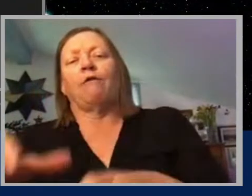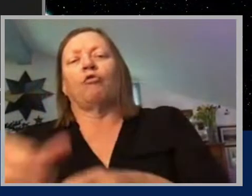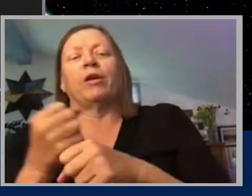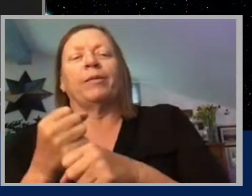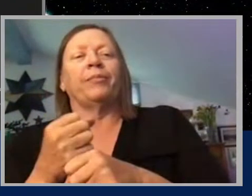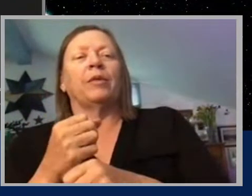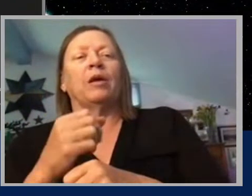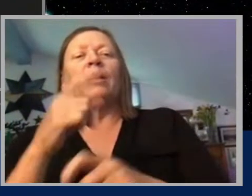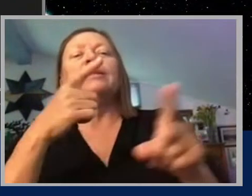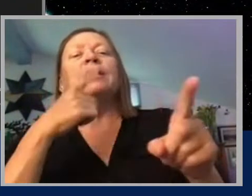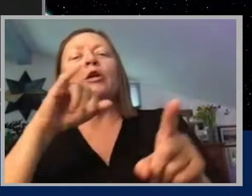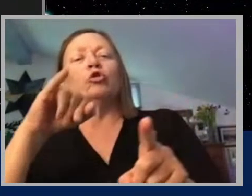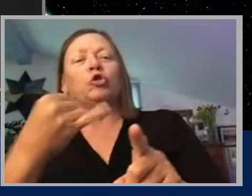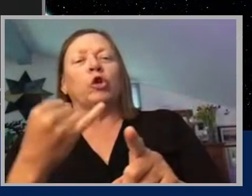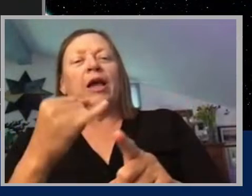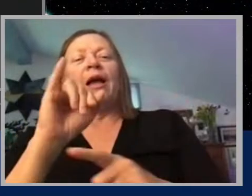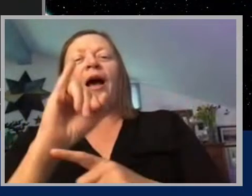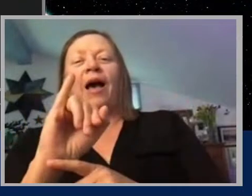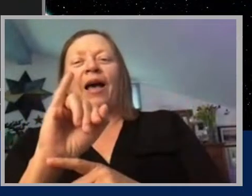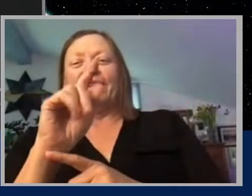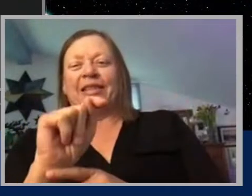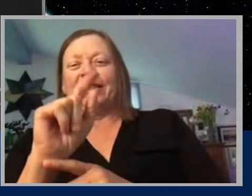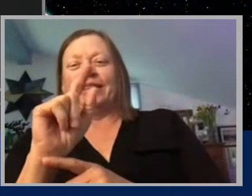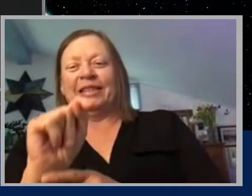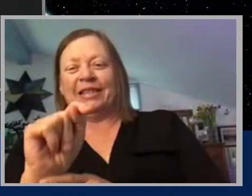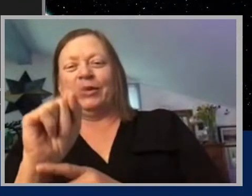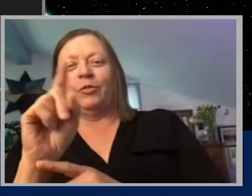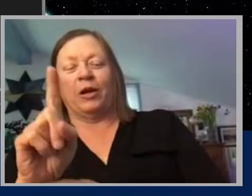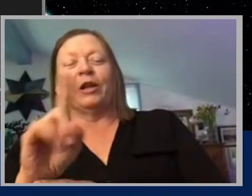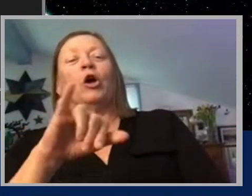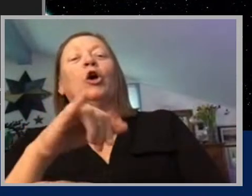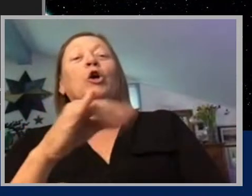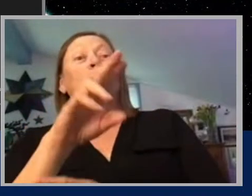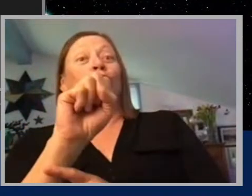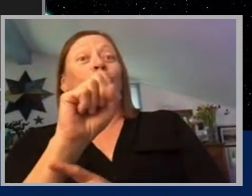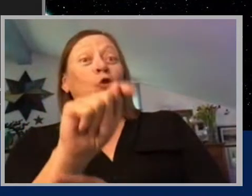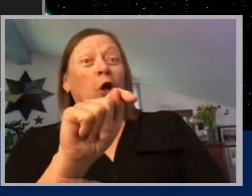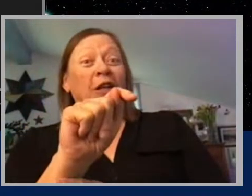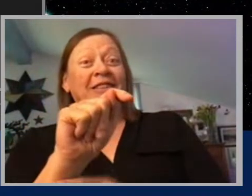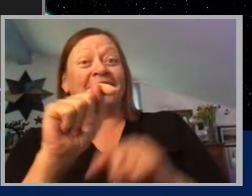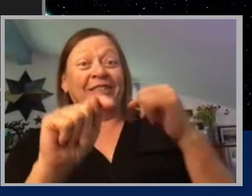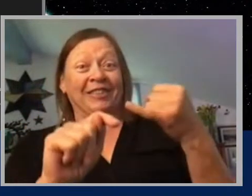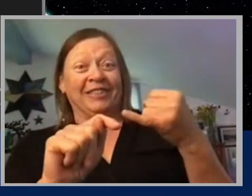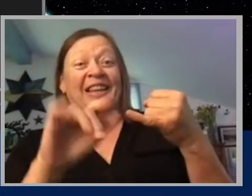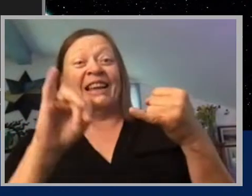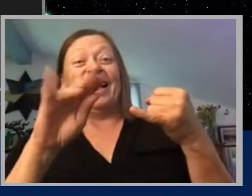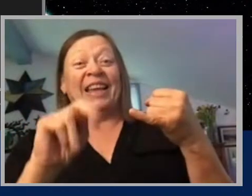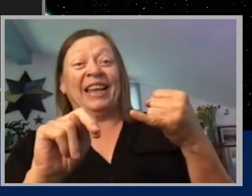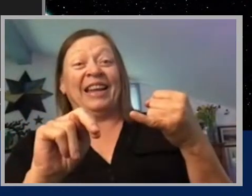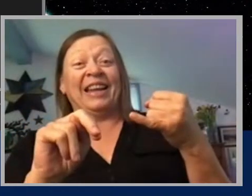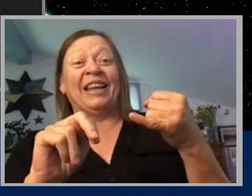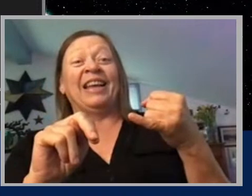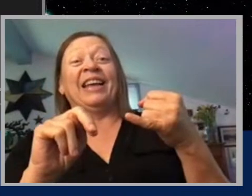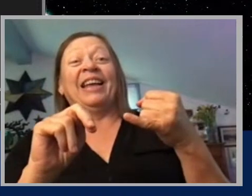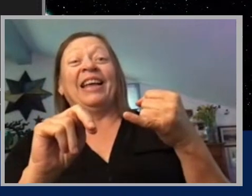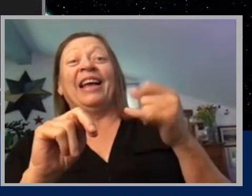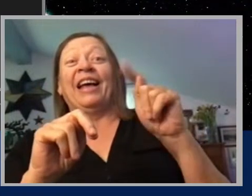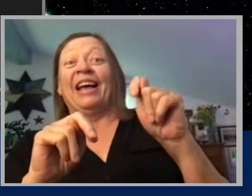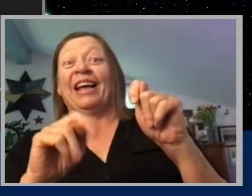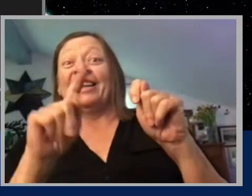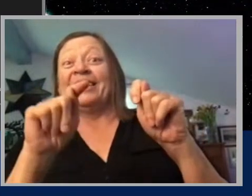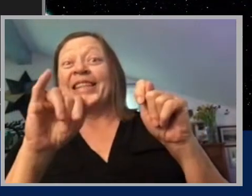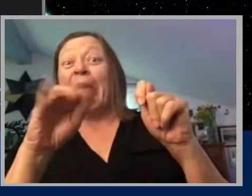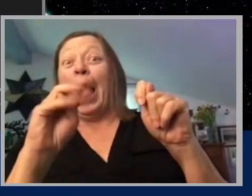JITT1? JIT1, yep. Just-in-time team number 1. Ah, gotcha. All right. We love our acronyms at NASA.